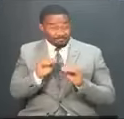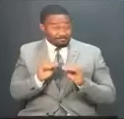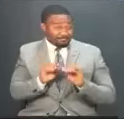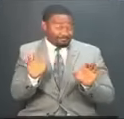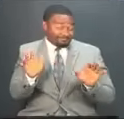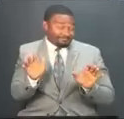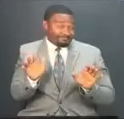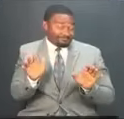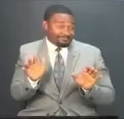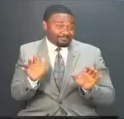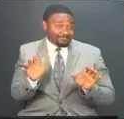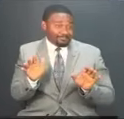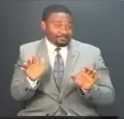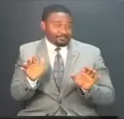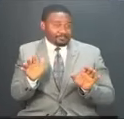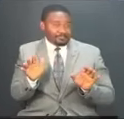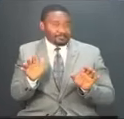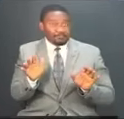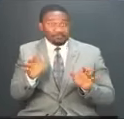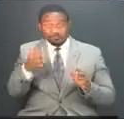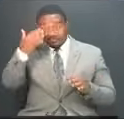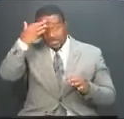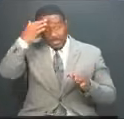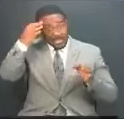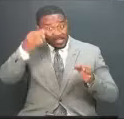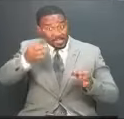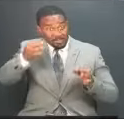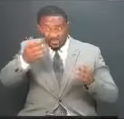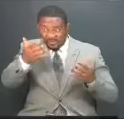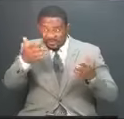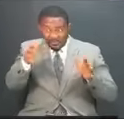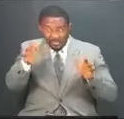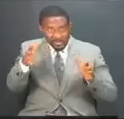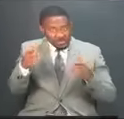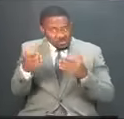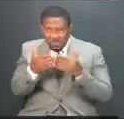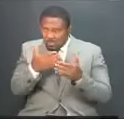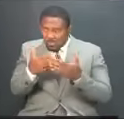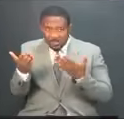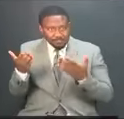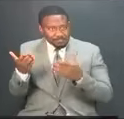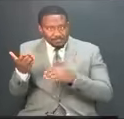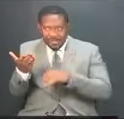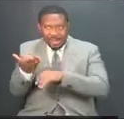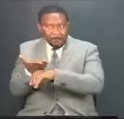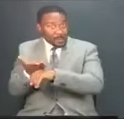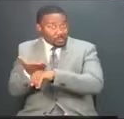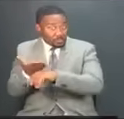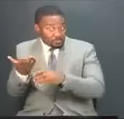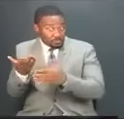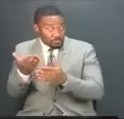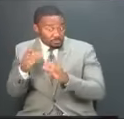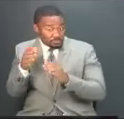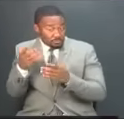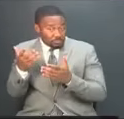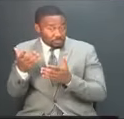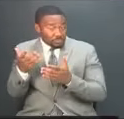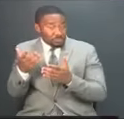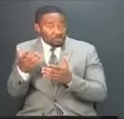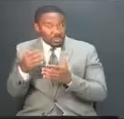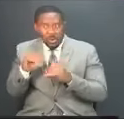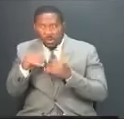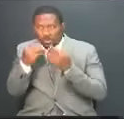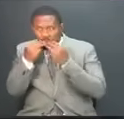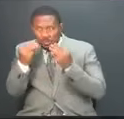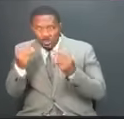once judgment is given, when you file an appeal or a motion